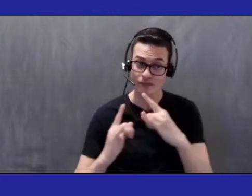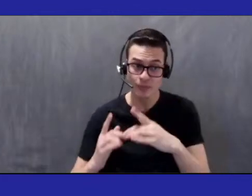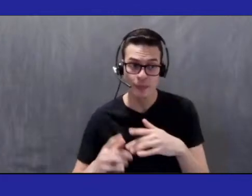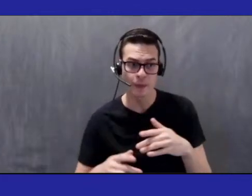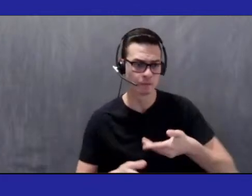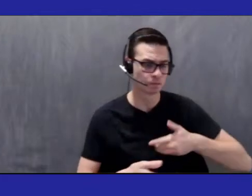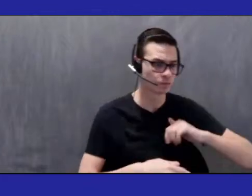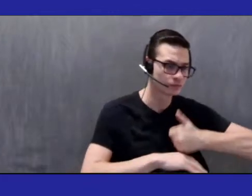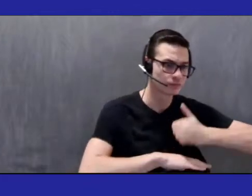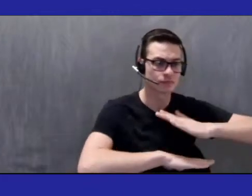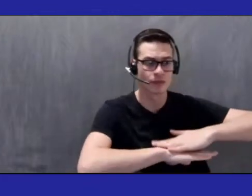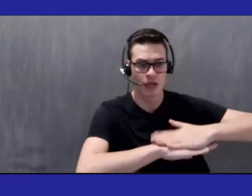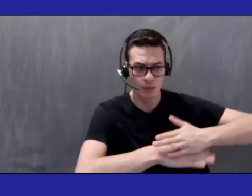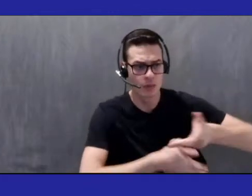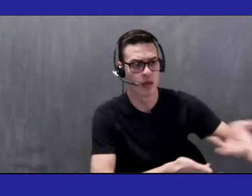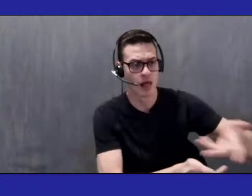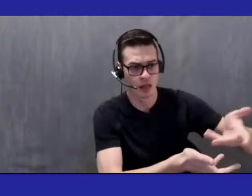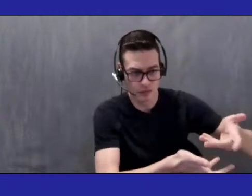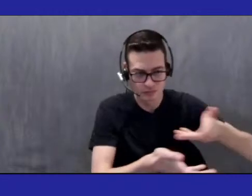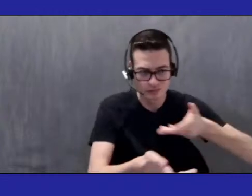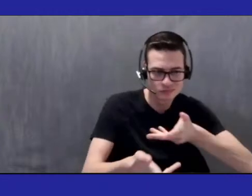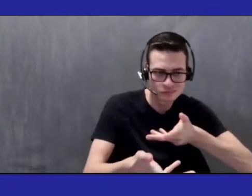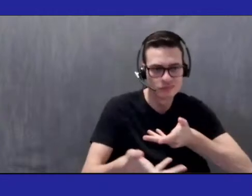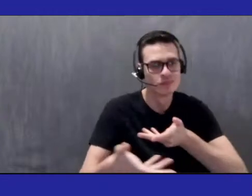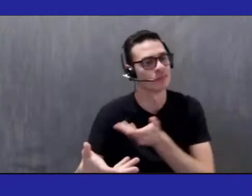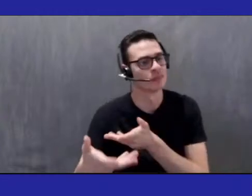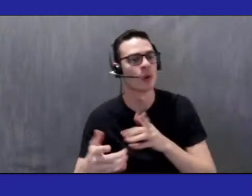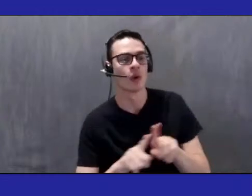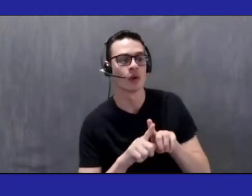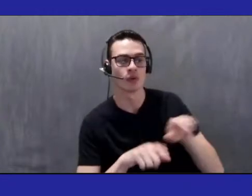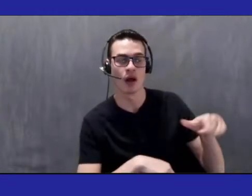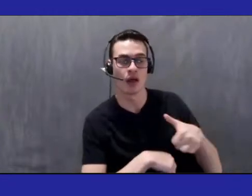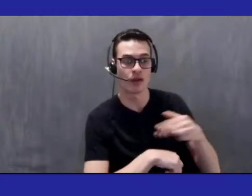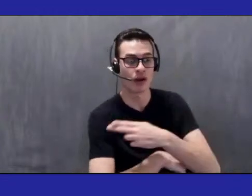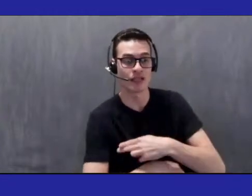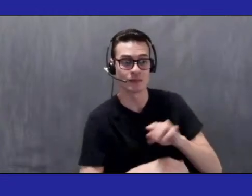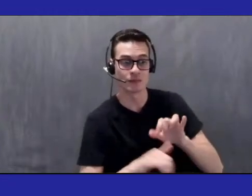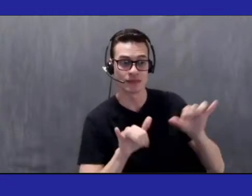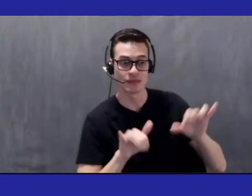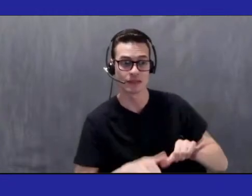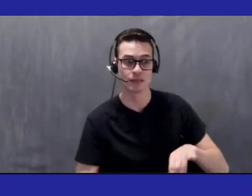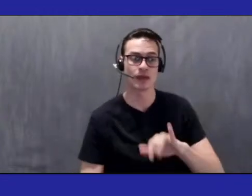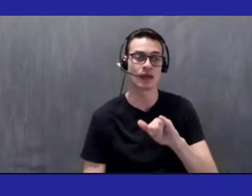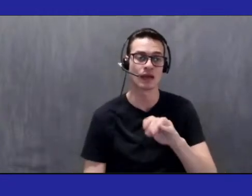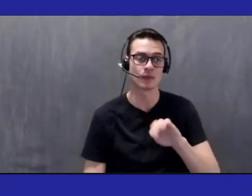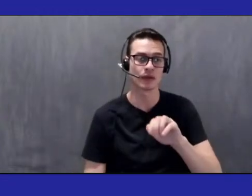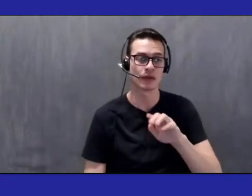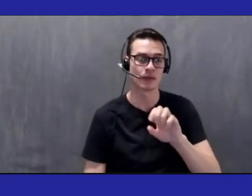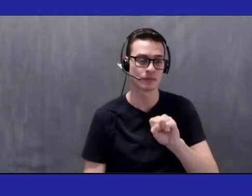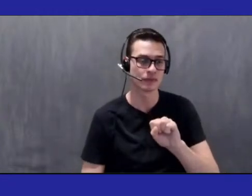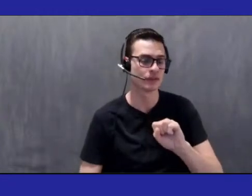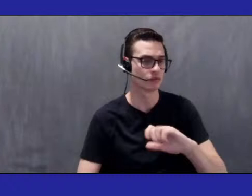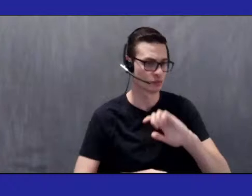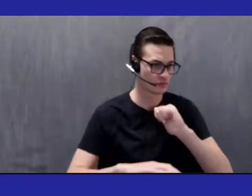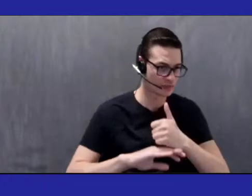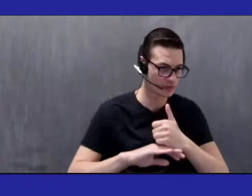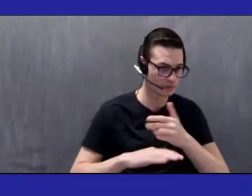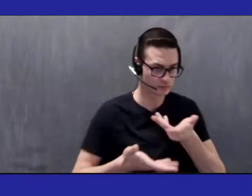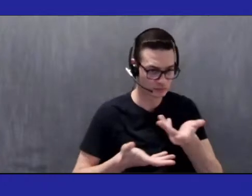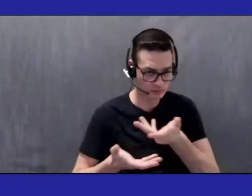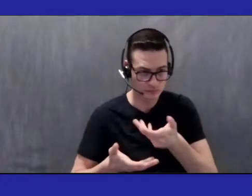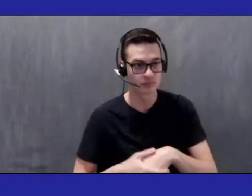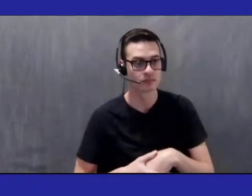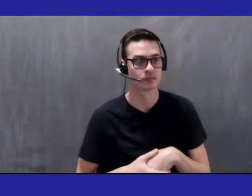other hospital systems and IDNs to begin discussions about how we